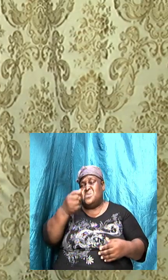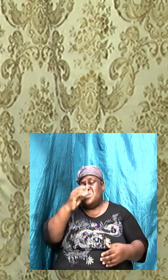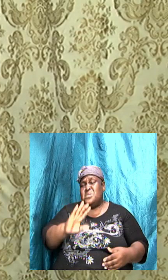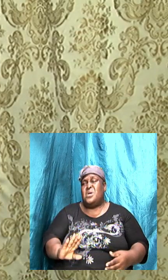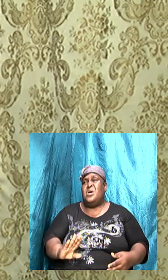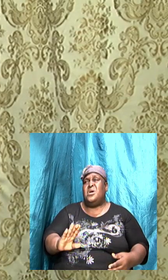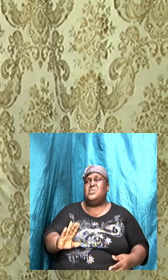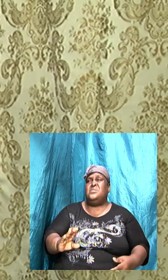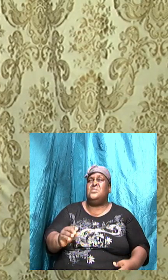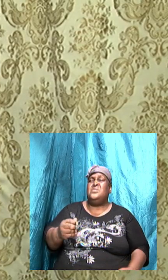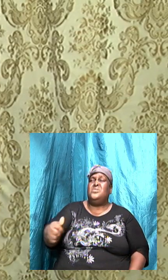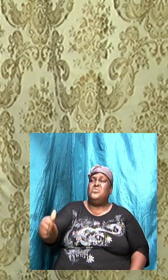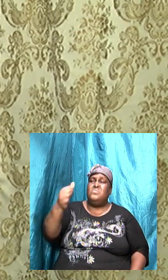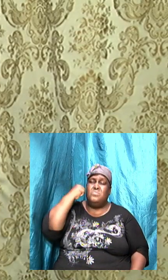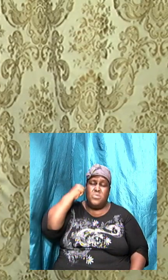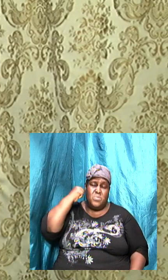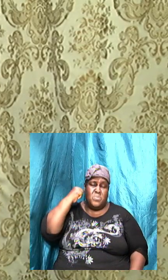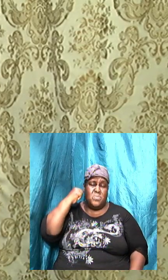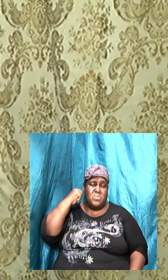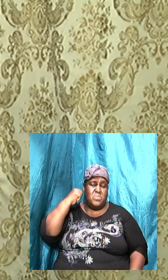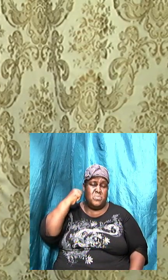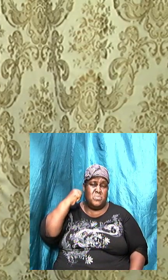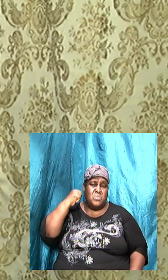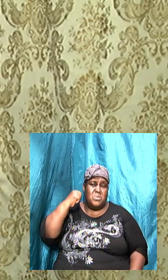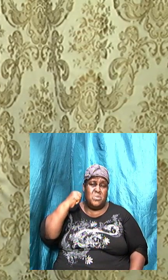the Lord Jesus Christ at